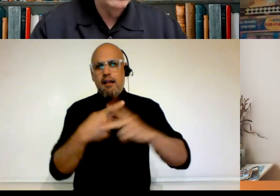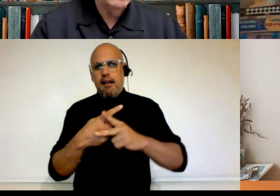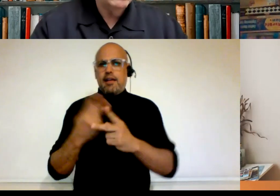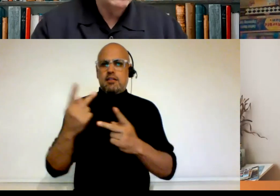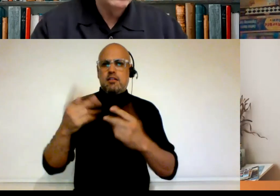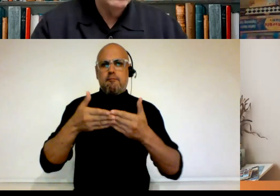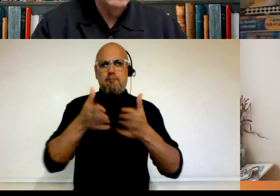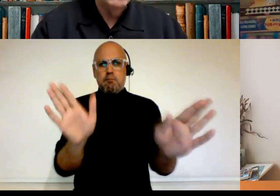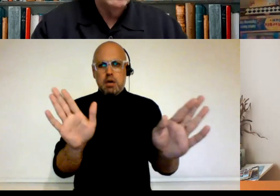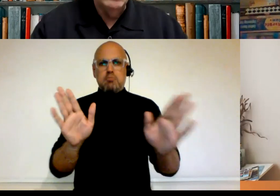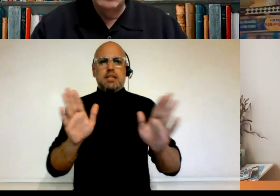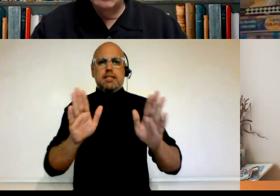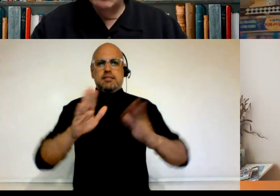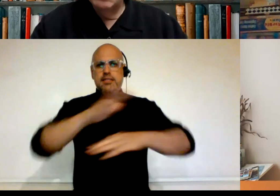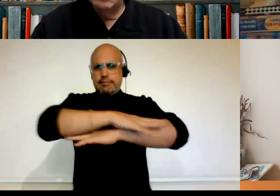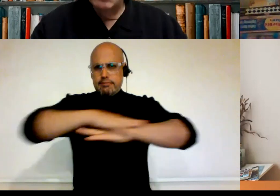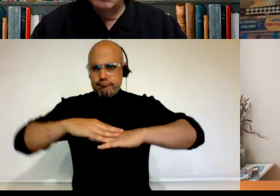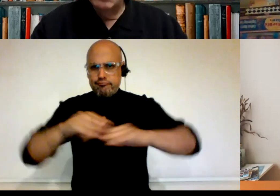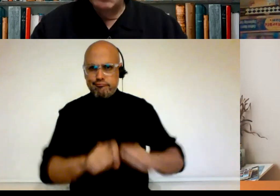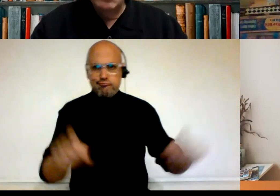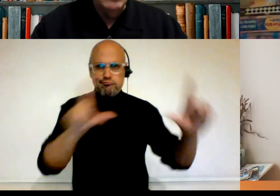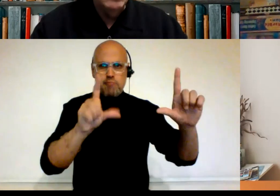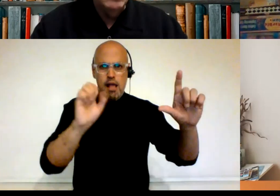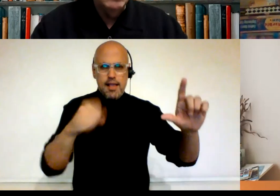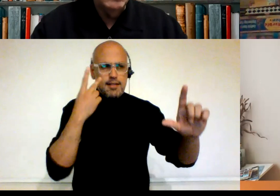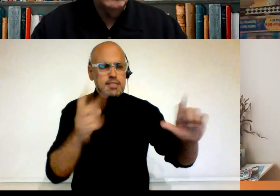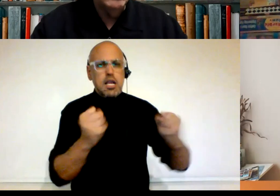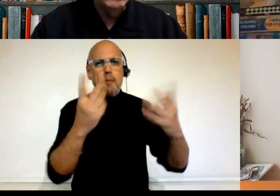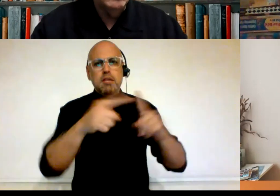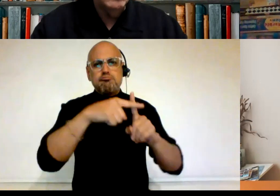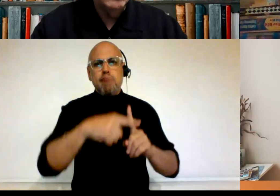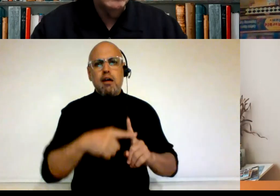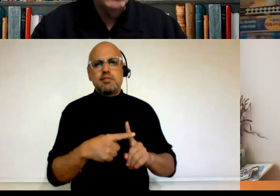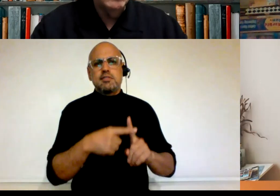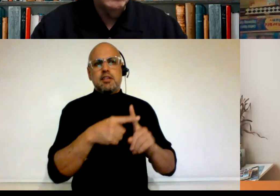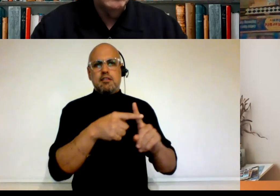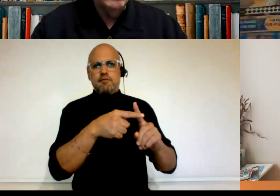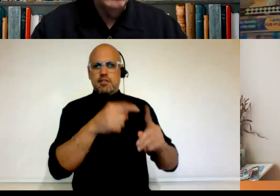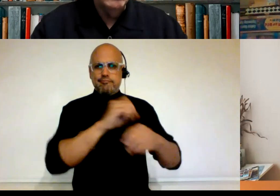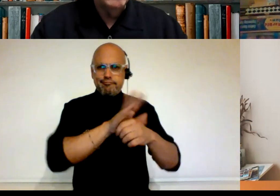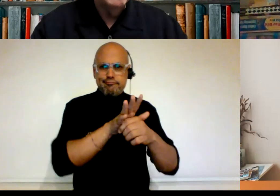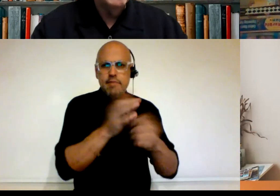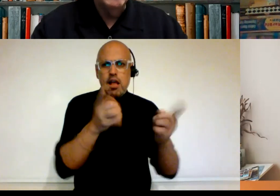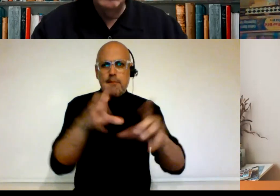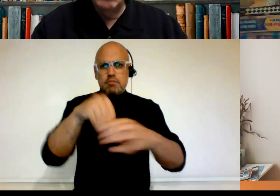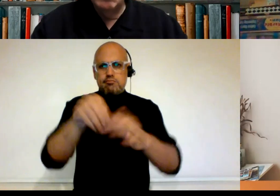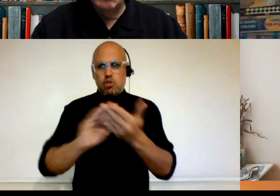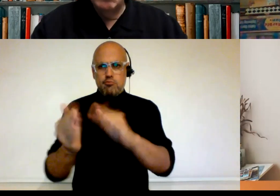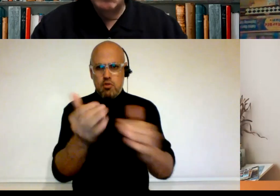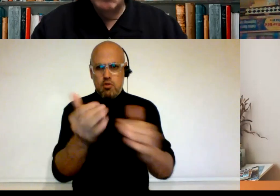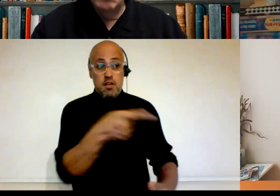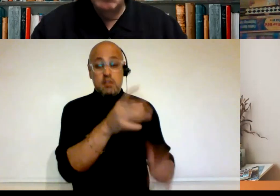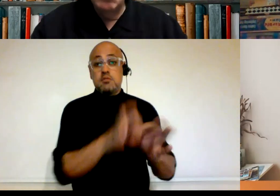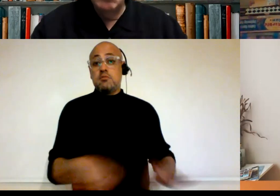dashboard that our community can have a quick glimpse at to see how many positive infections have been occurring in a community. That's important